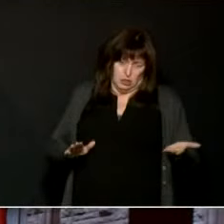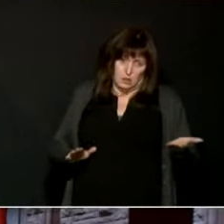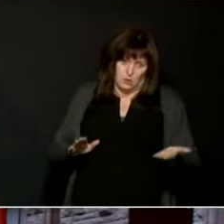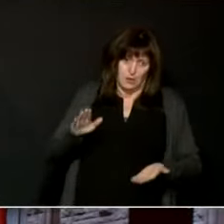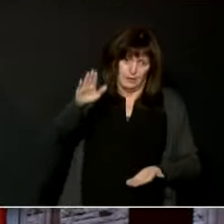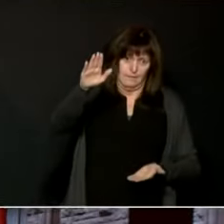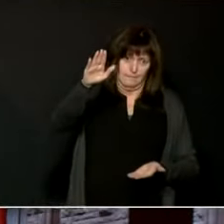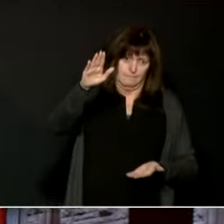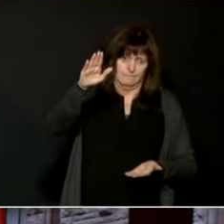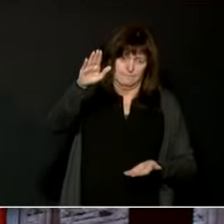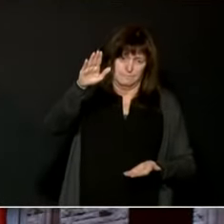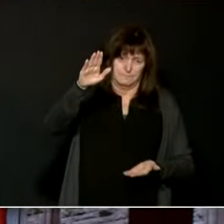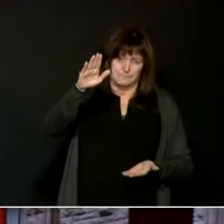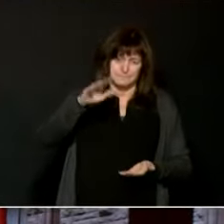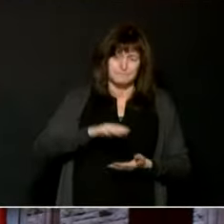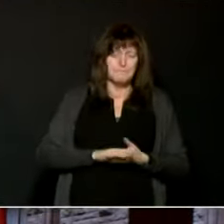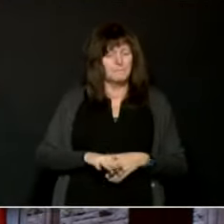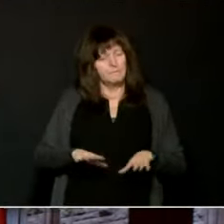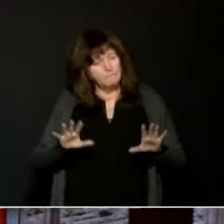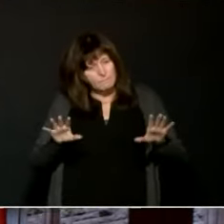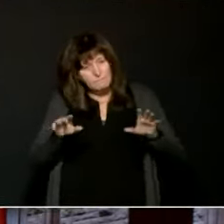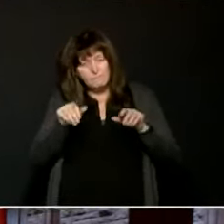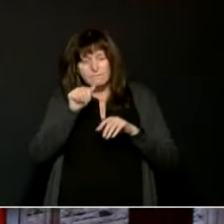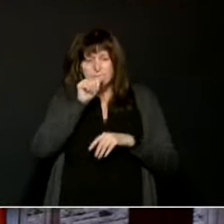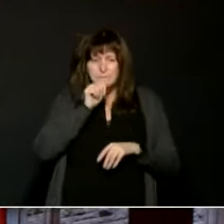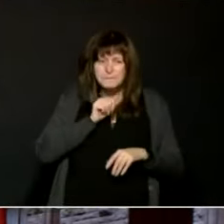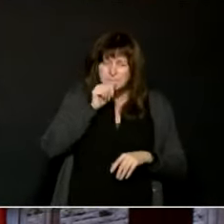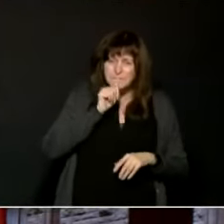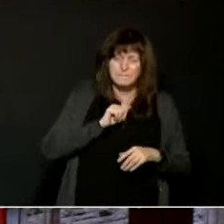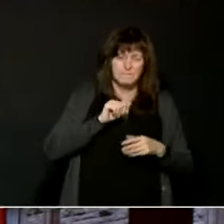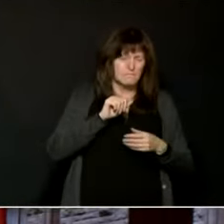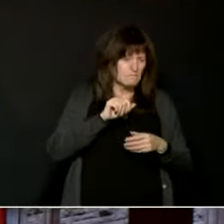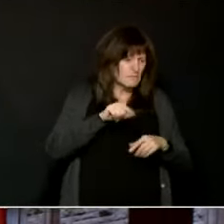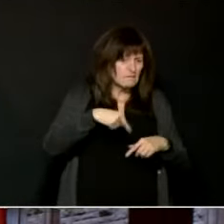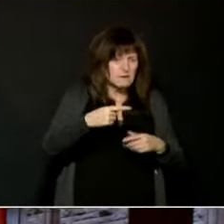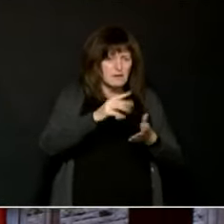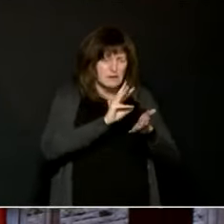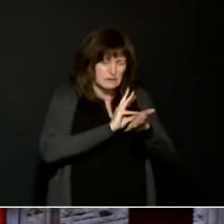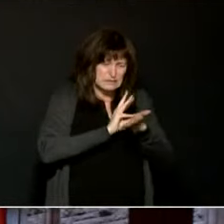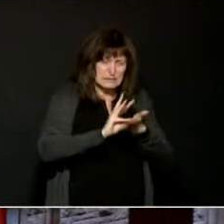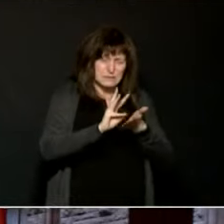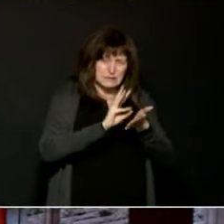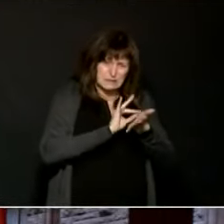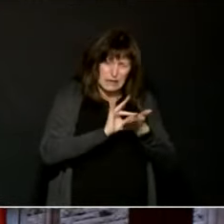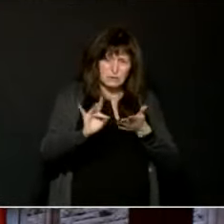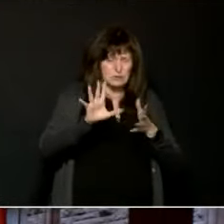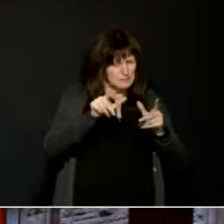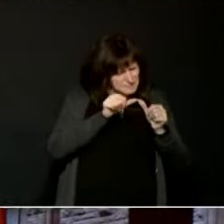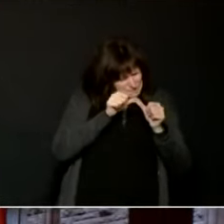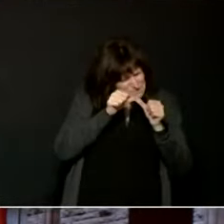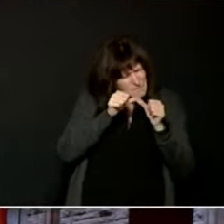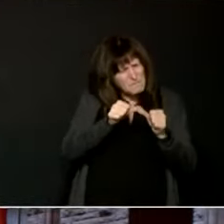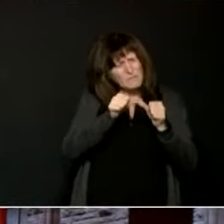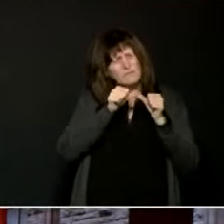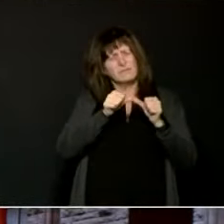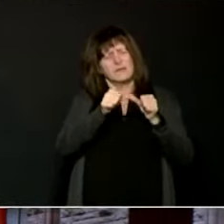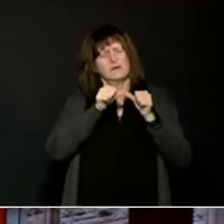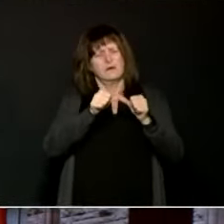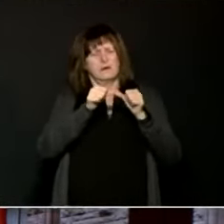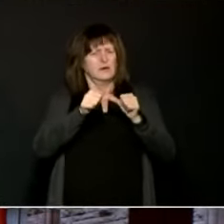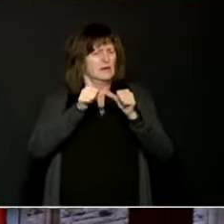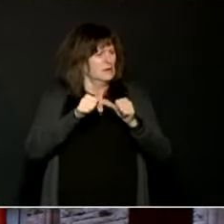stay the course for the next 6 to 8 weeks. This is what's critical to deal with our vaccine rollout. We're seeing some